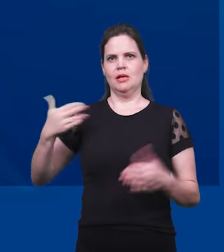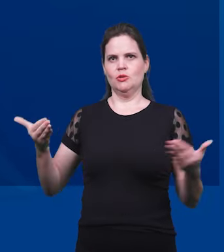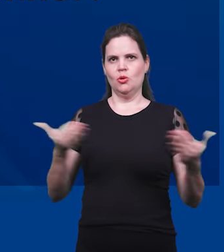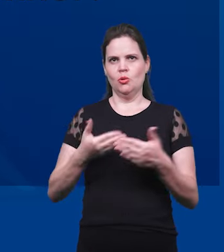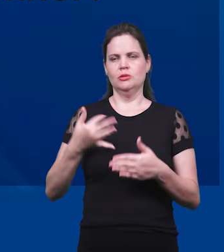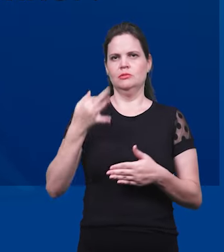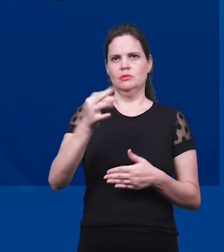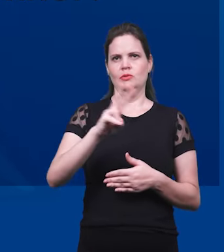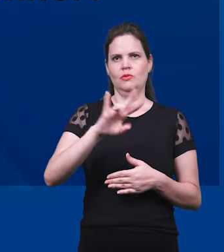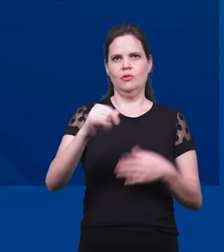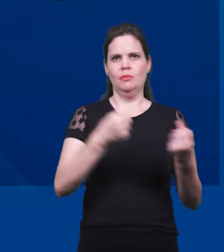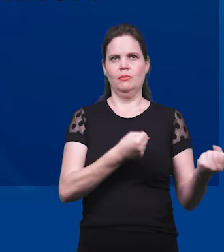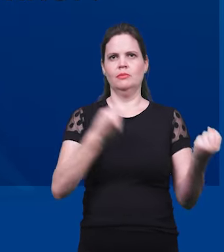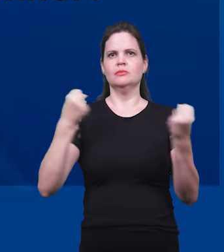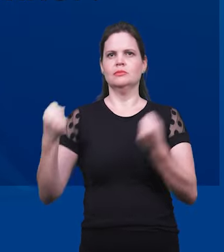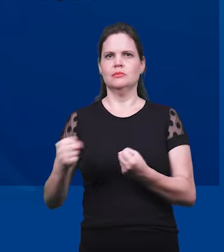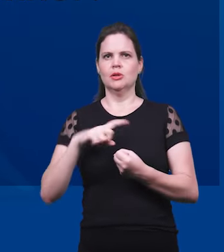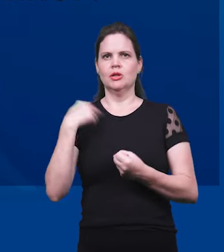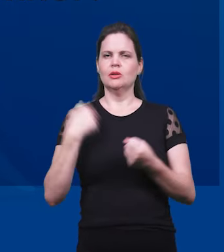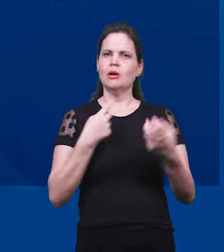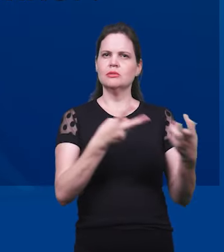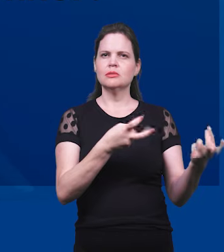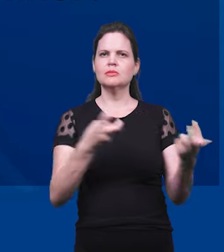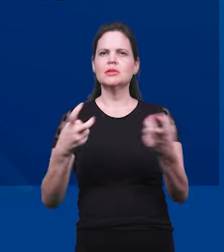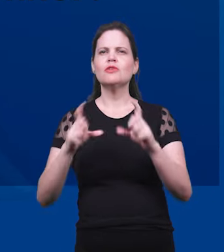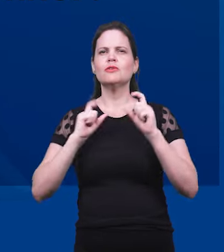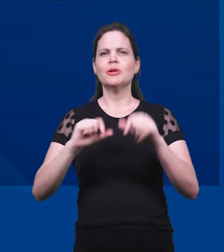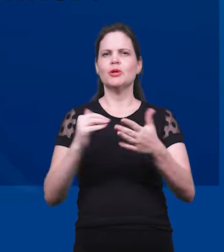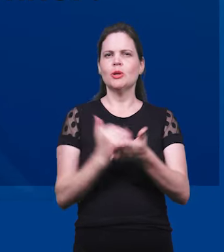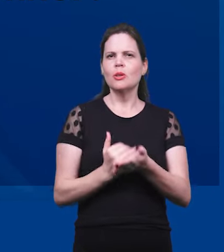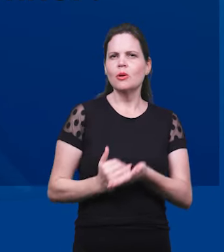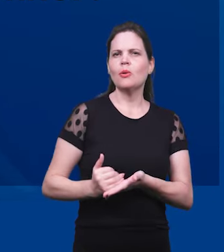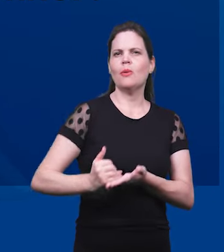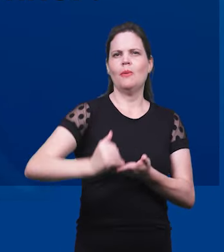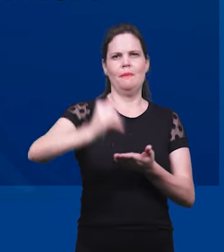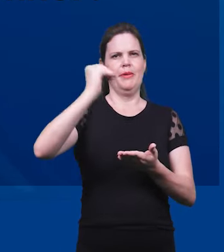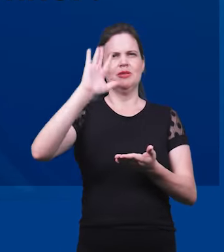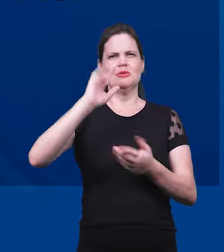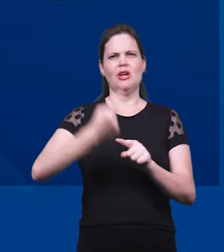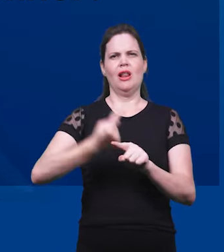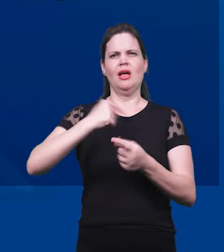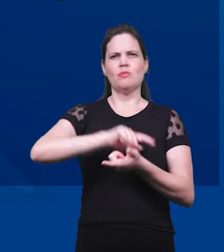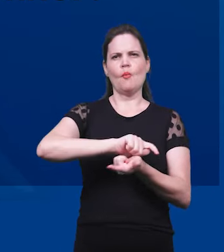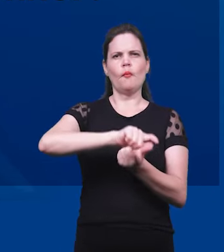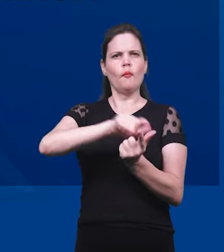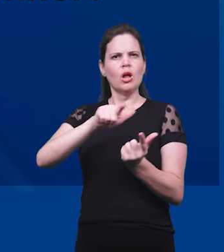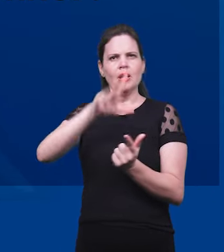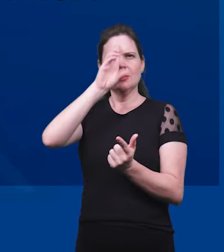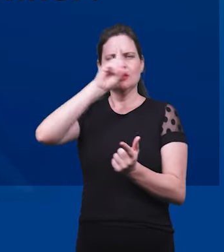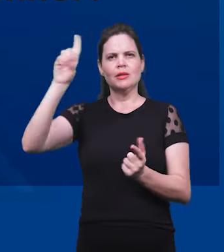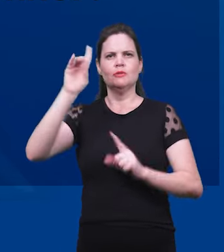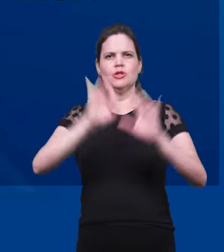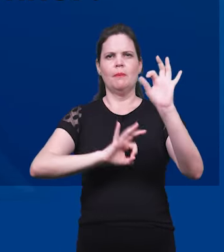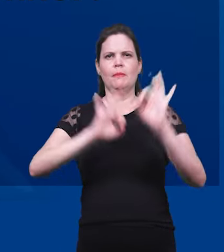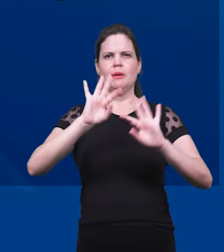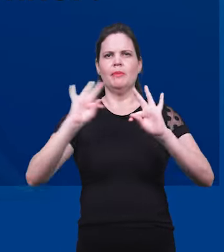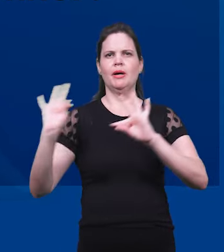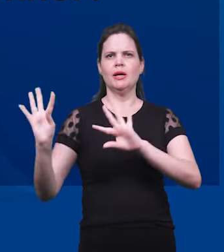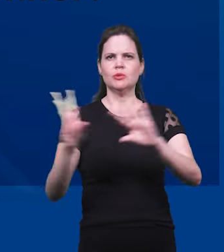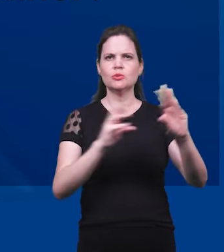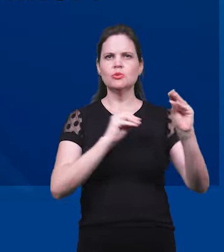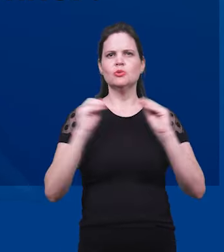the Almighty. We see that since the beginning of time, the Lord had already planned His return and the salvation of